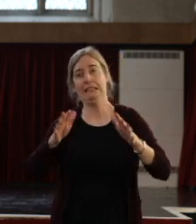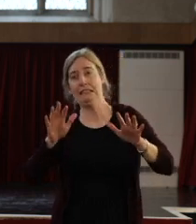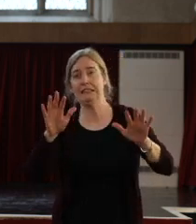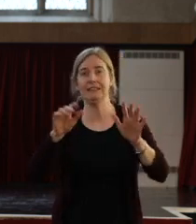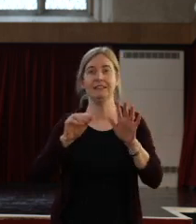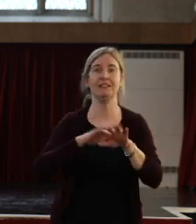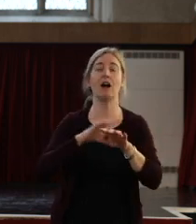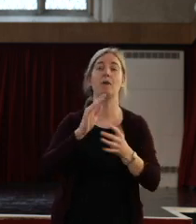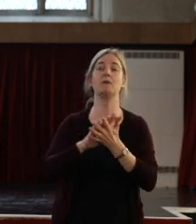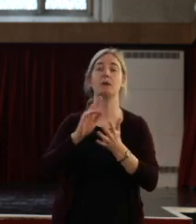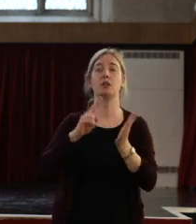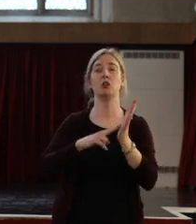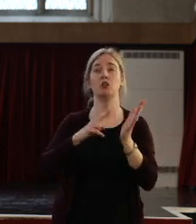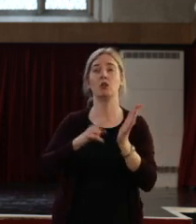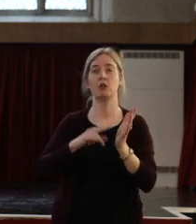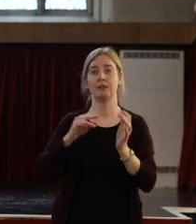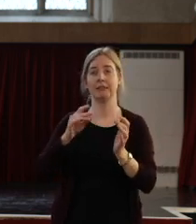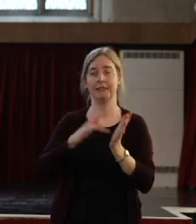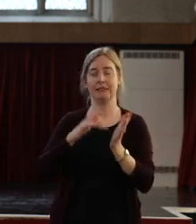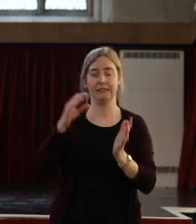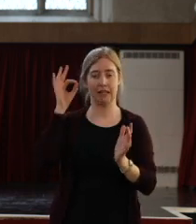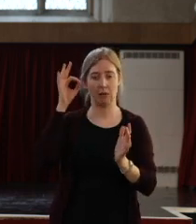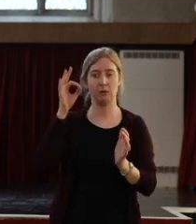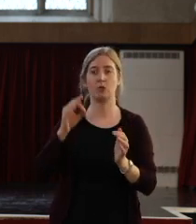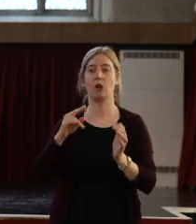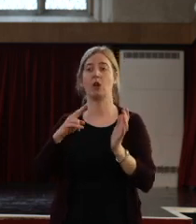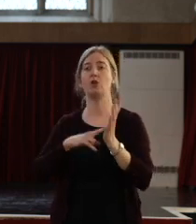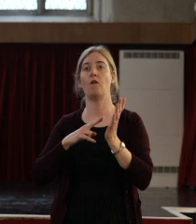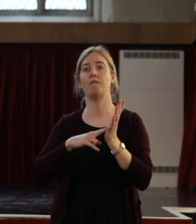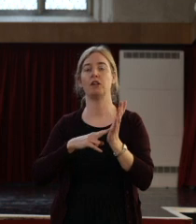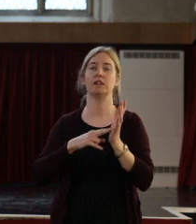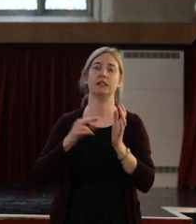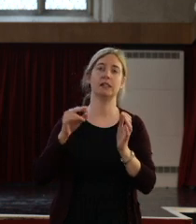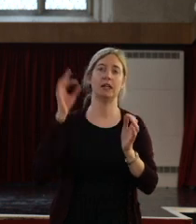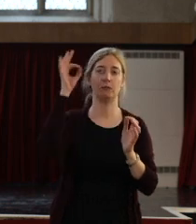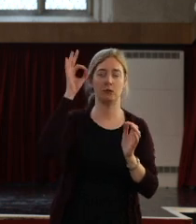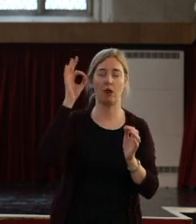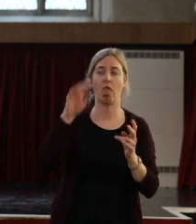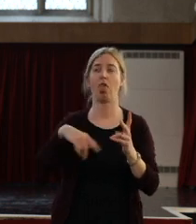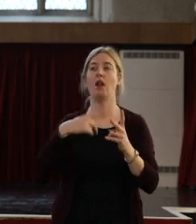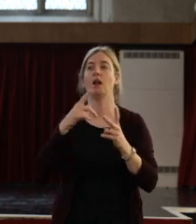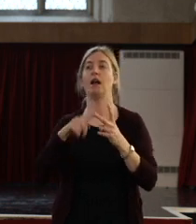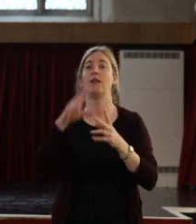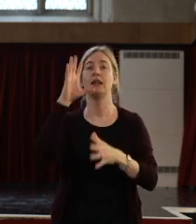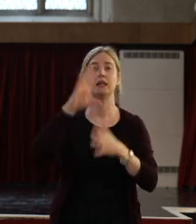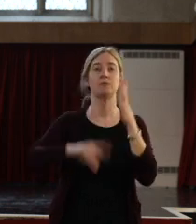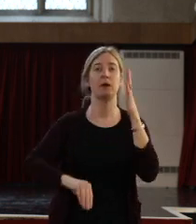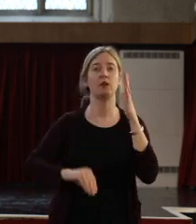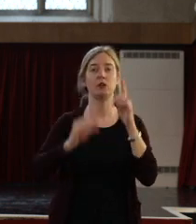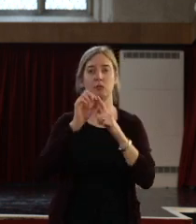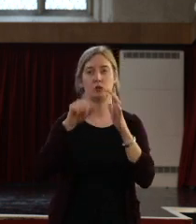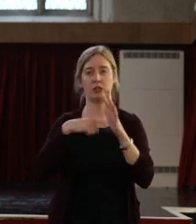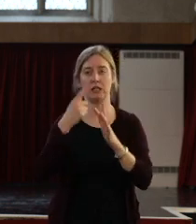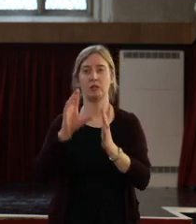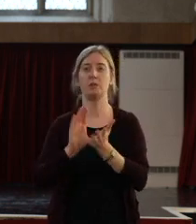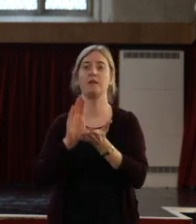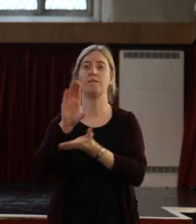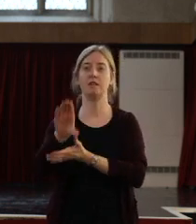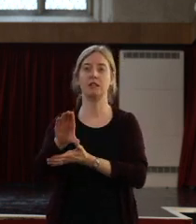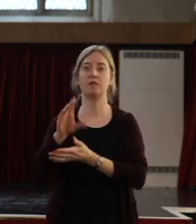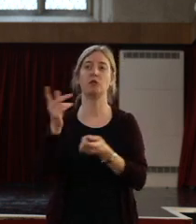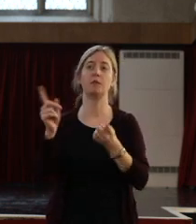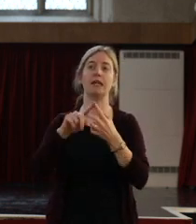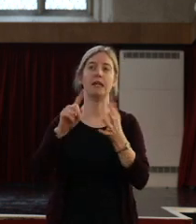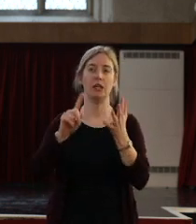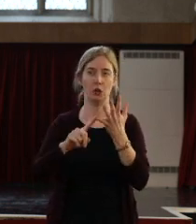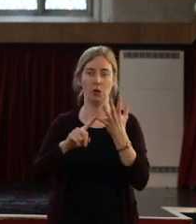Norwich City Council, Norfolk County Council, and specifically the Experience Project funded by the EU,